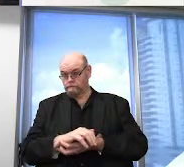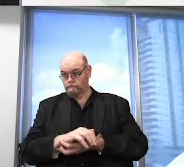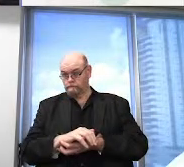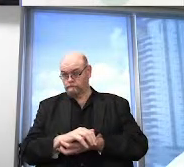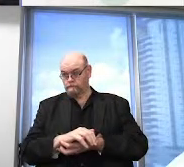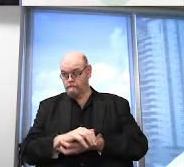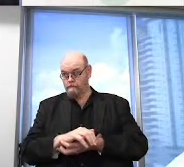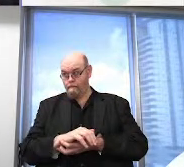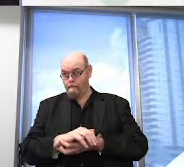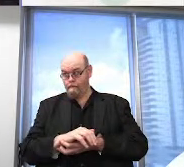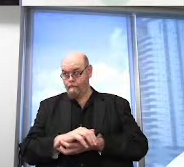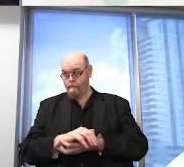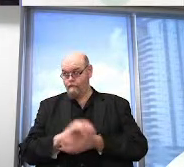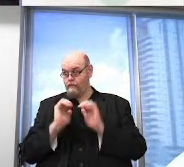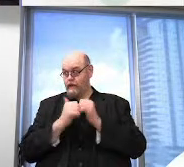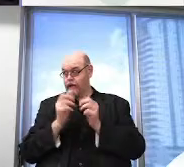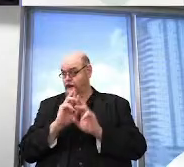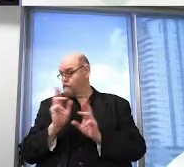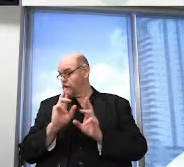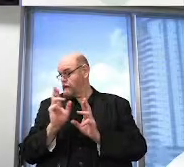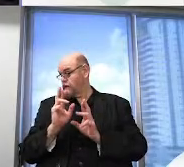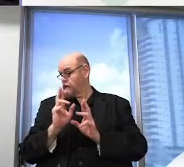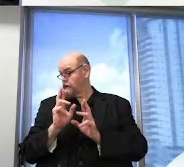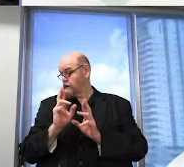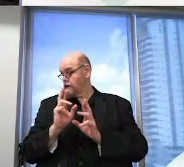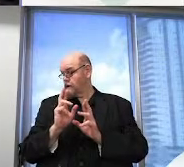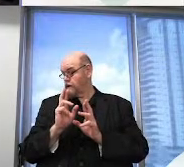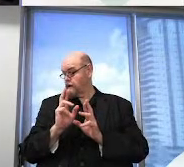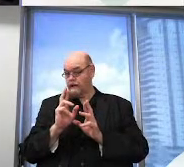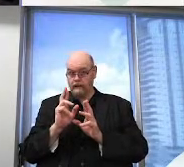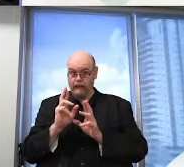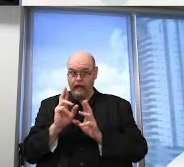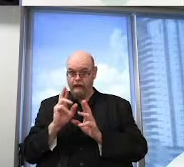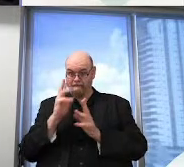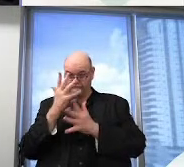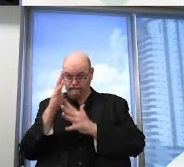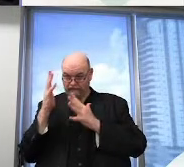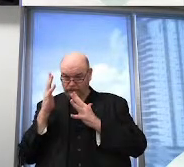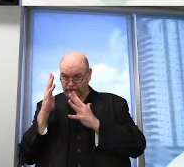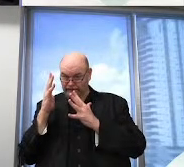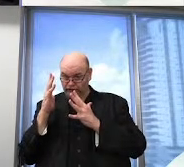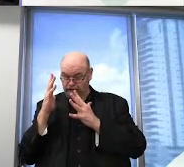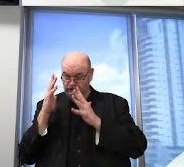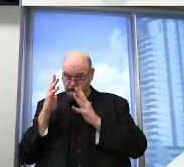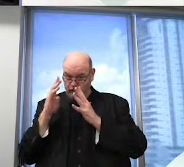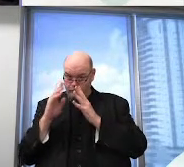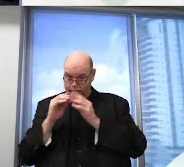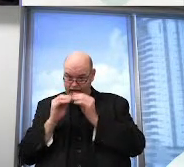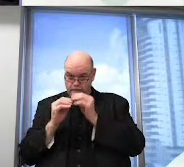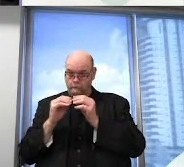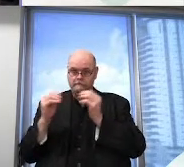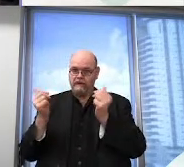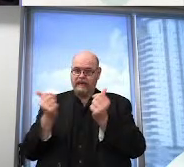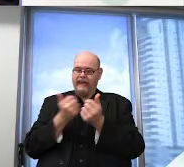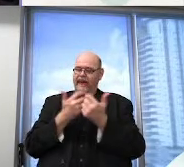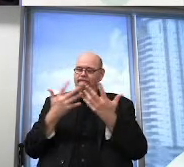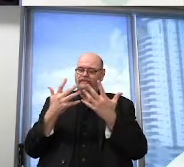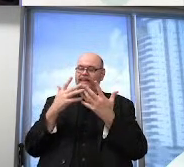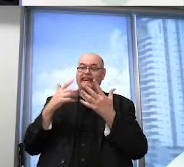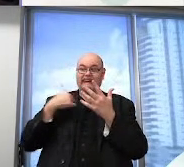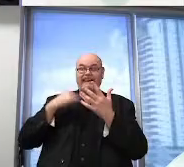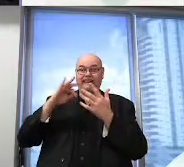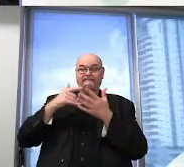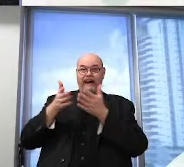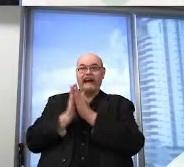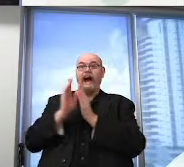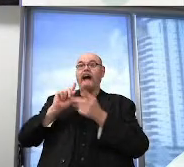ready do you expect to be? Is this in terms of vegetation management, yes, or broader? I'm sorry. Everything everything's